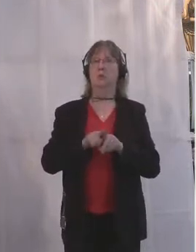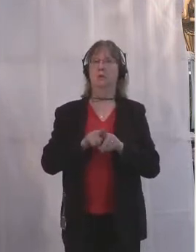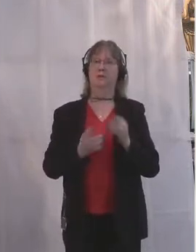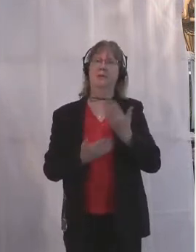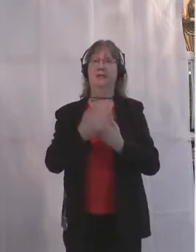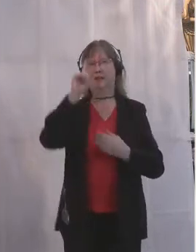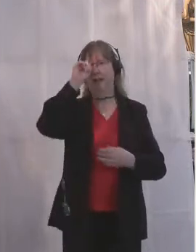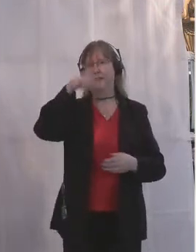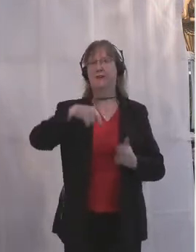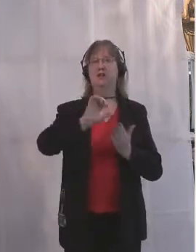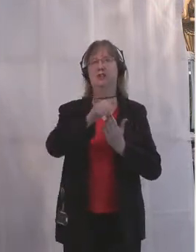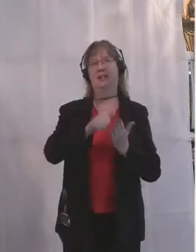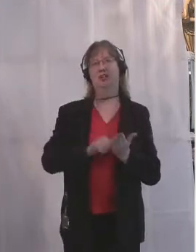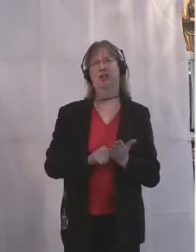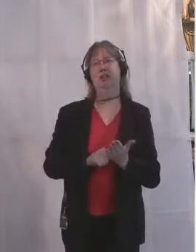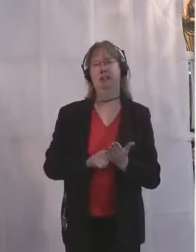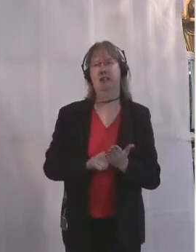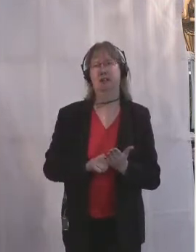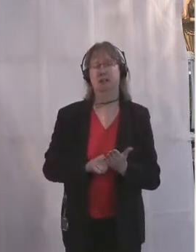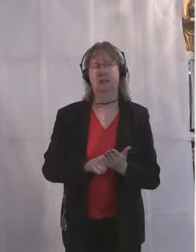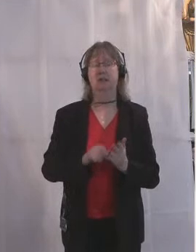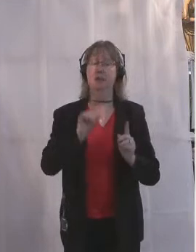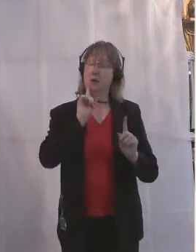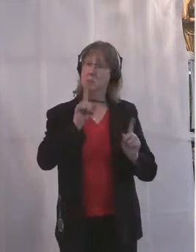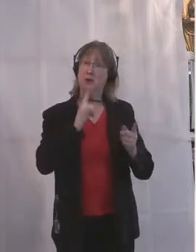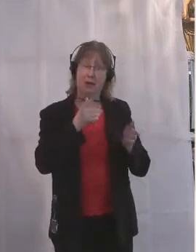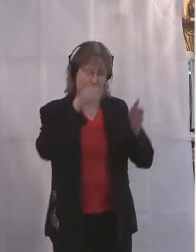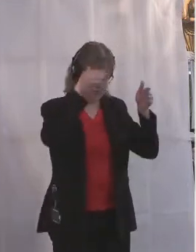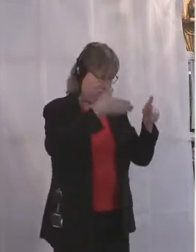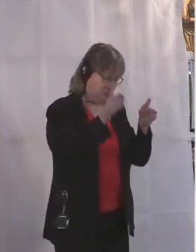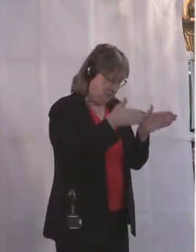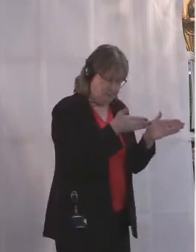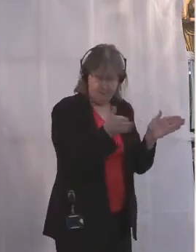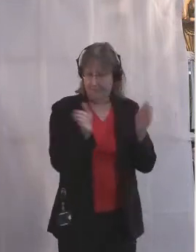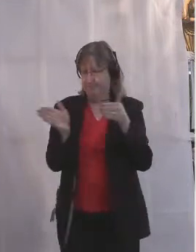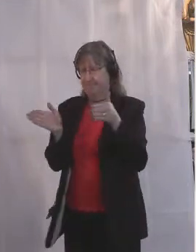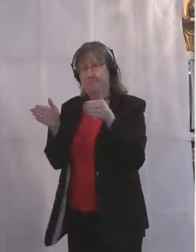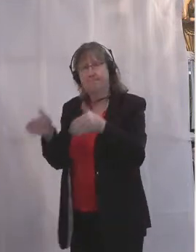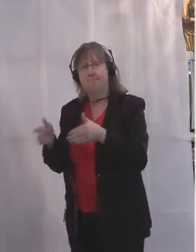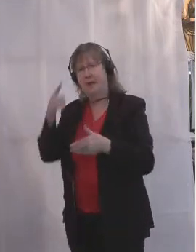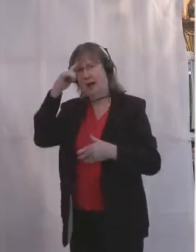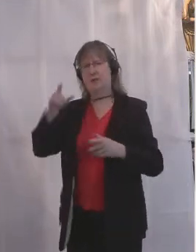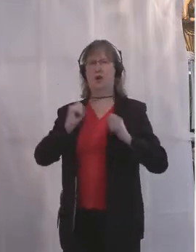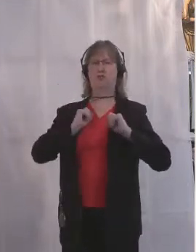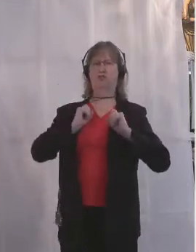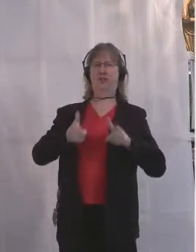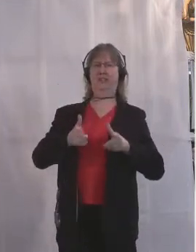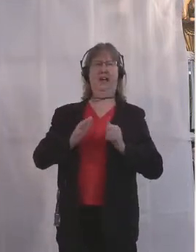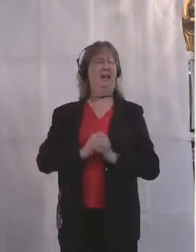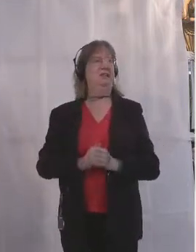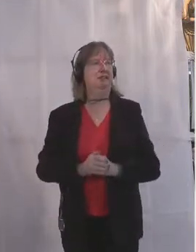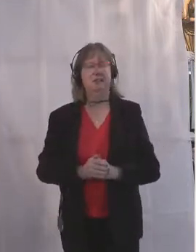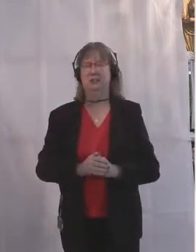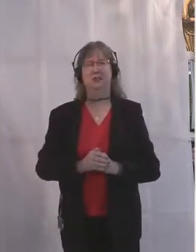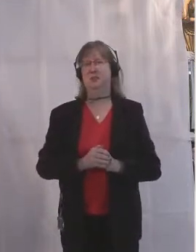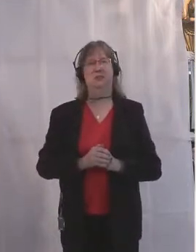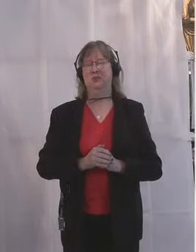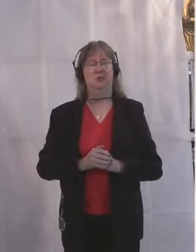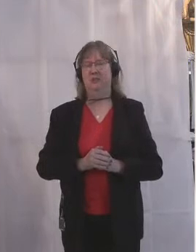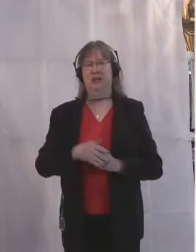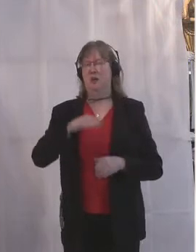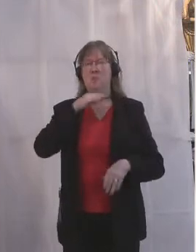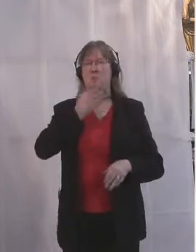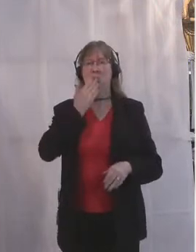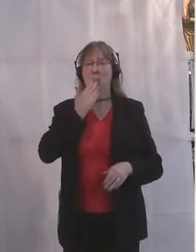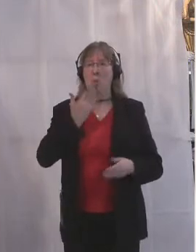innovation agenda. And then I have a new life now, because I thought maybe I'd retire for about 60 seconds, but I decided that